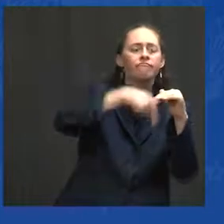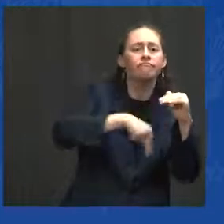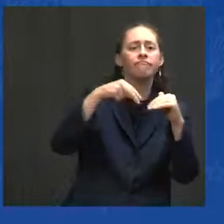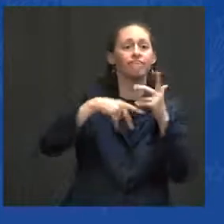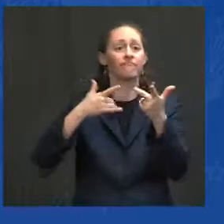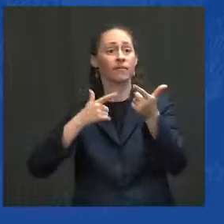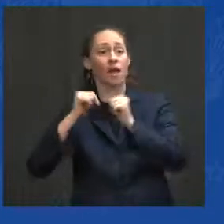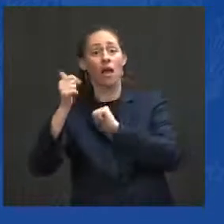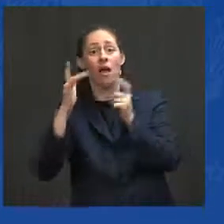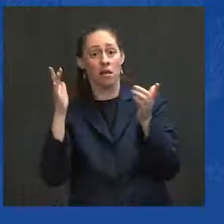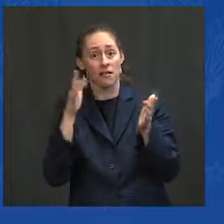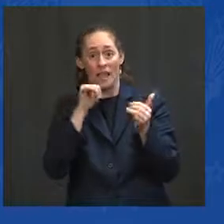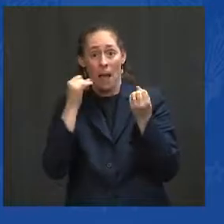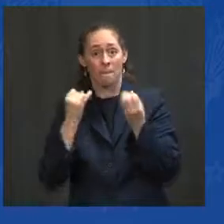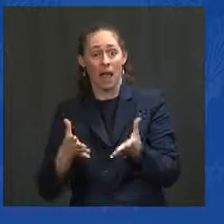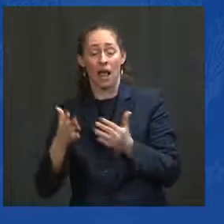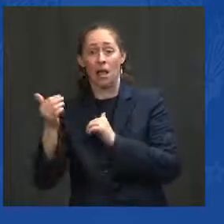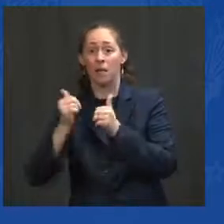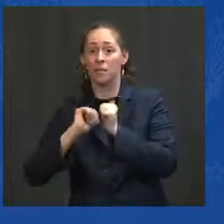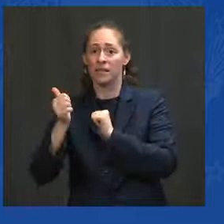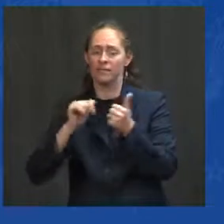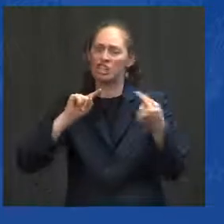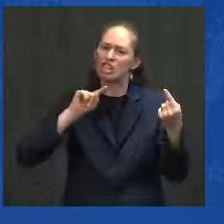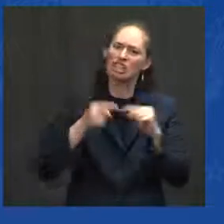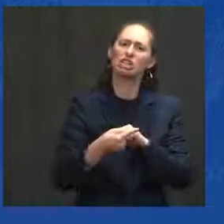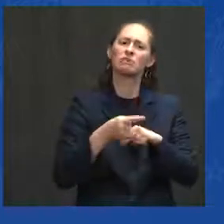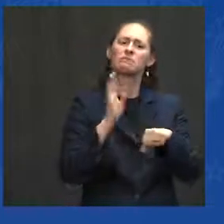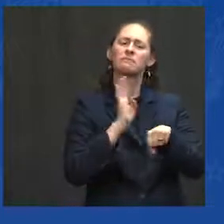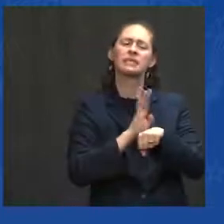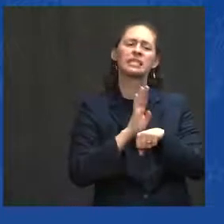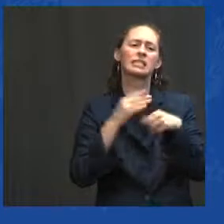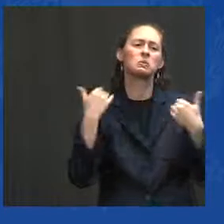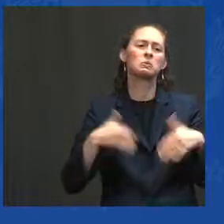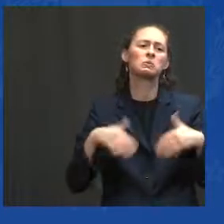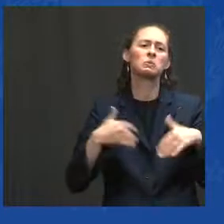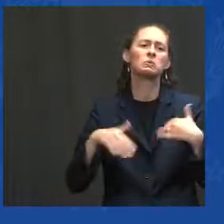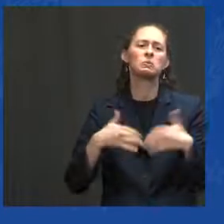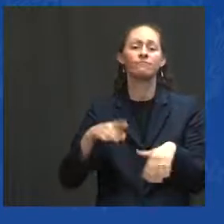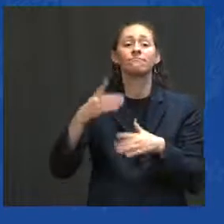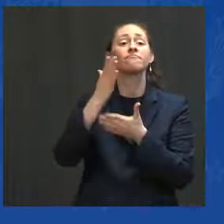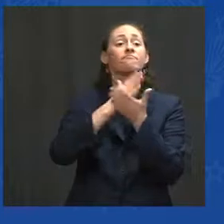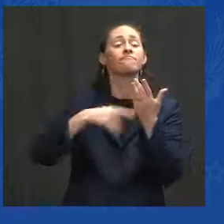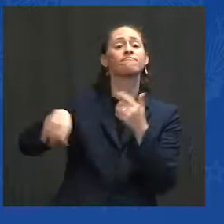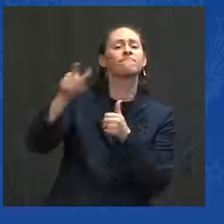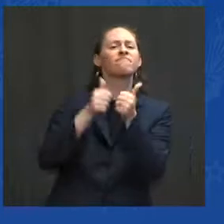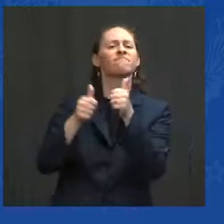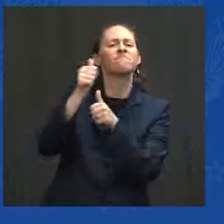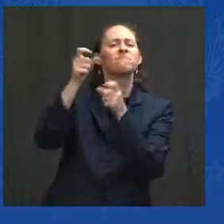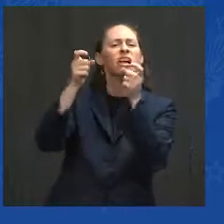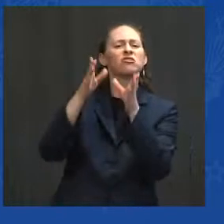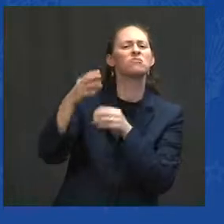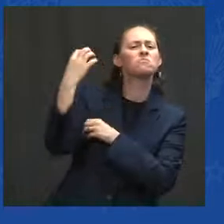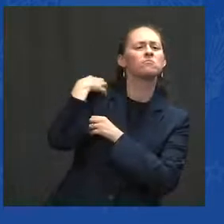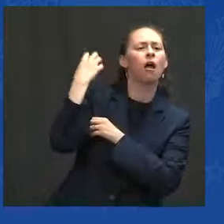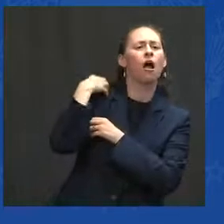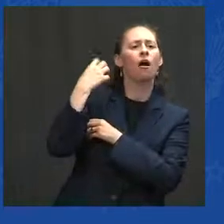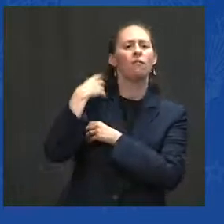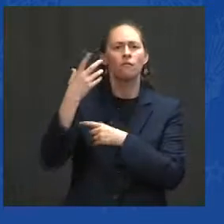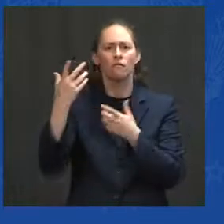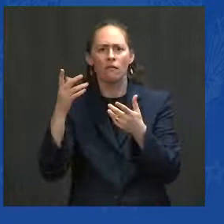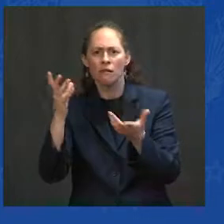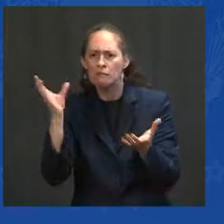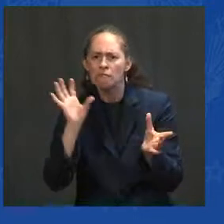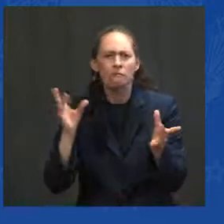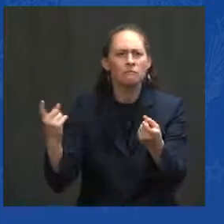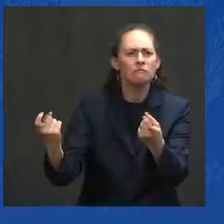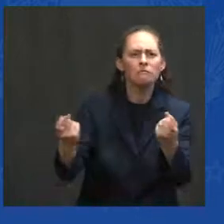well. In many communities, there are only a handful of employers left competing for workers. Think of